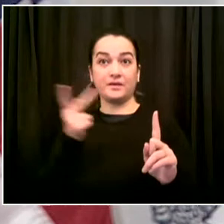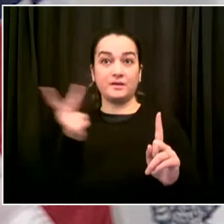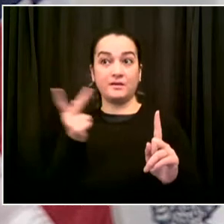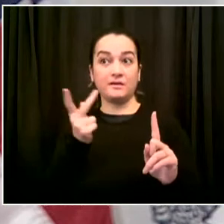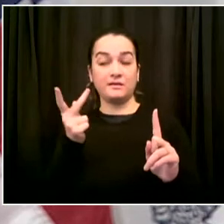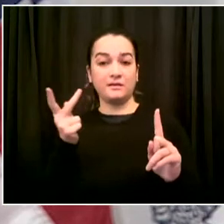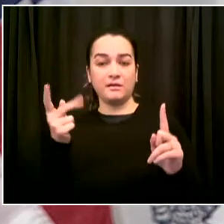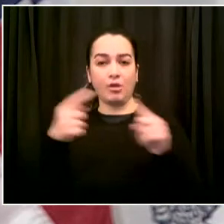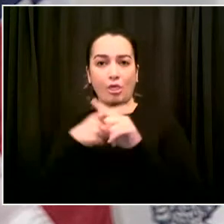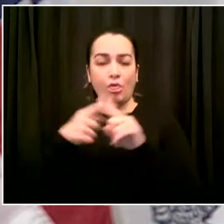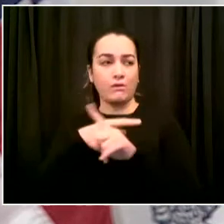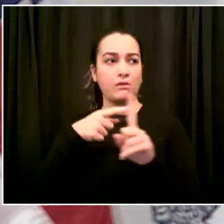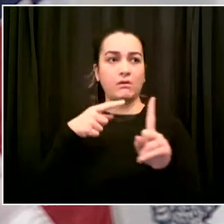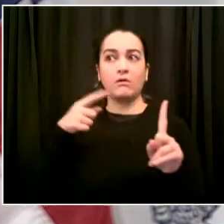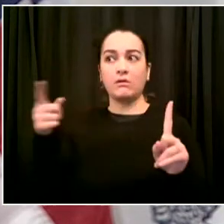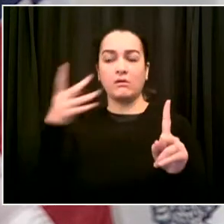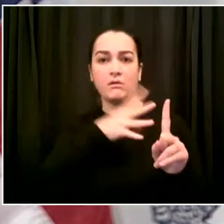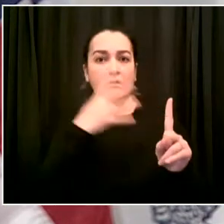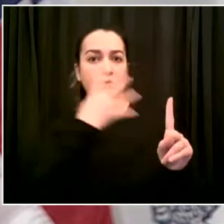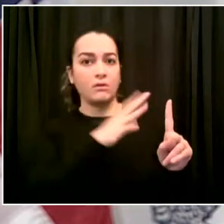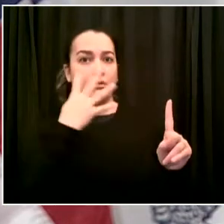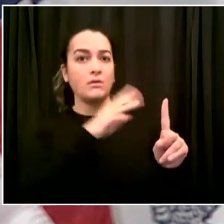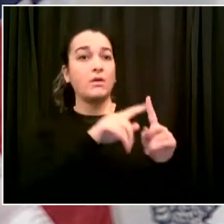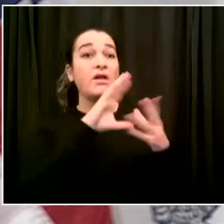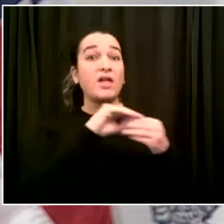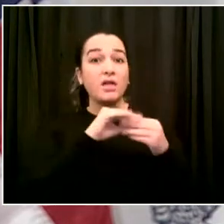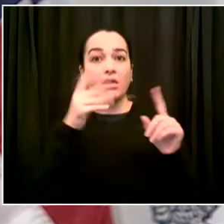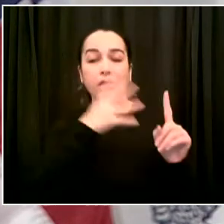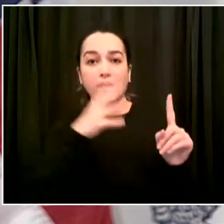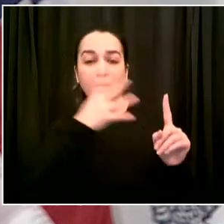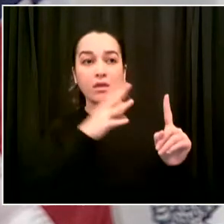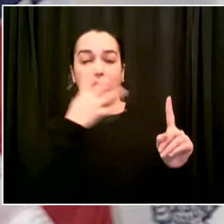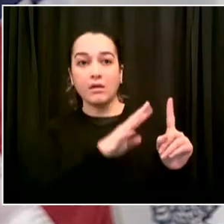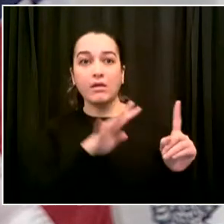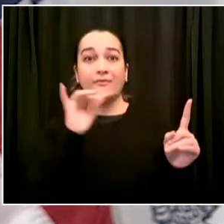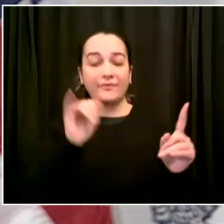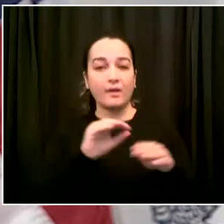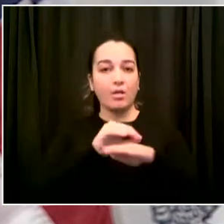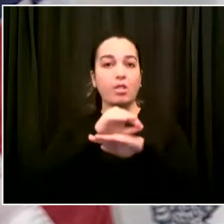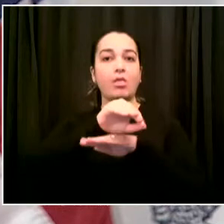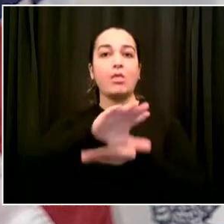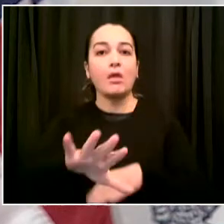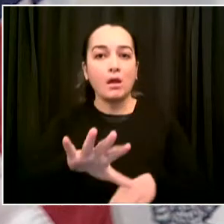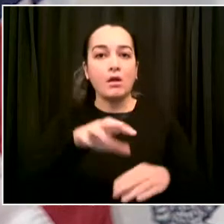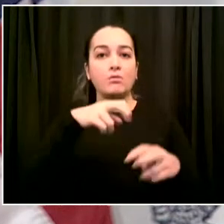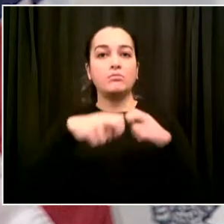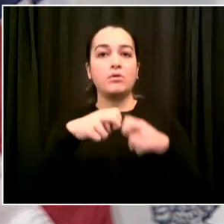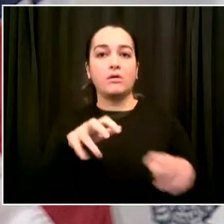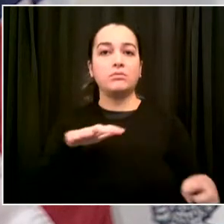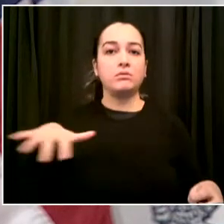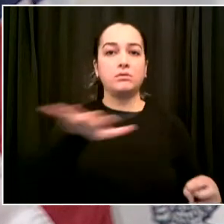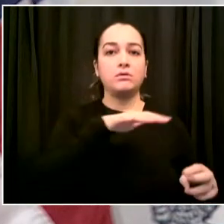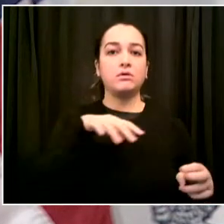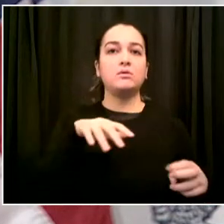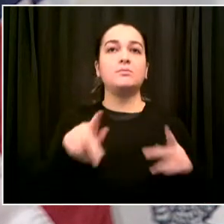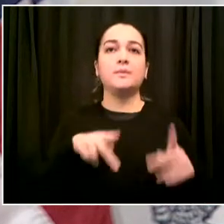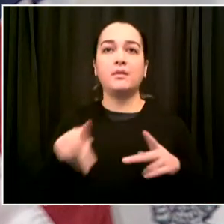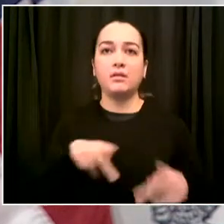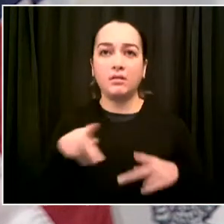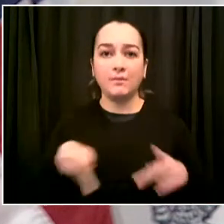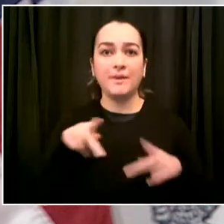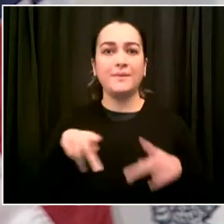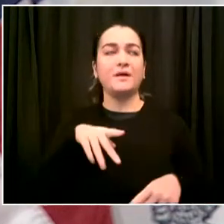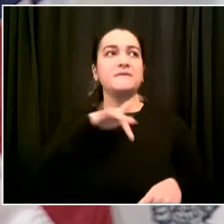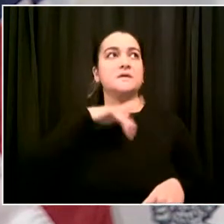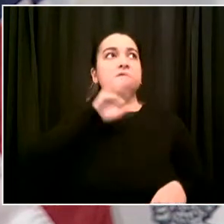worst mistakes and lives were lost. So you have to encourage your health leaders